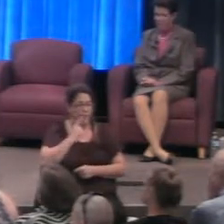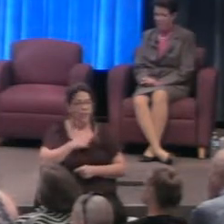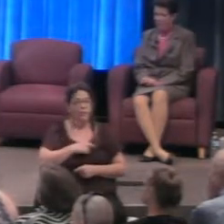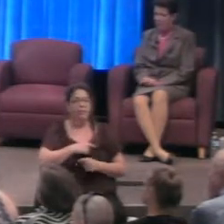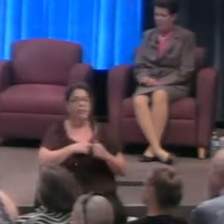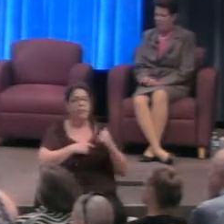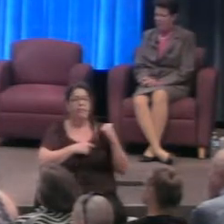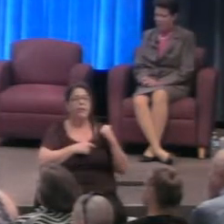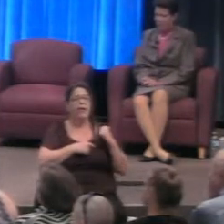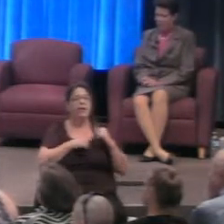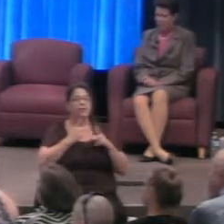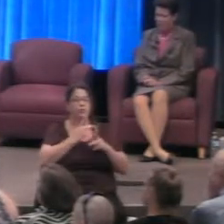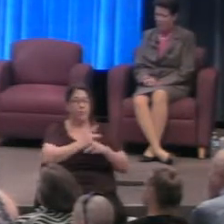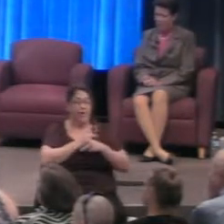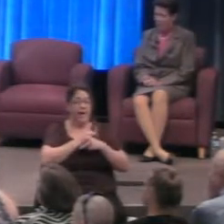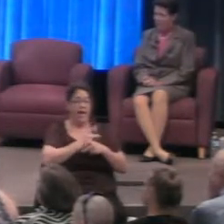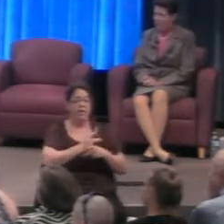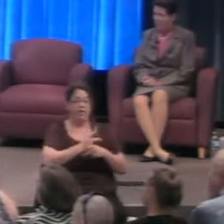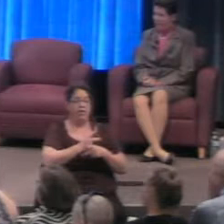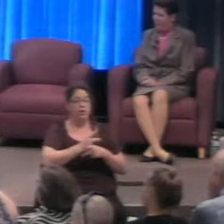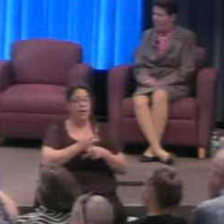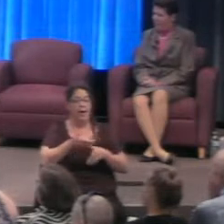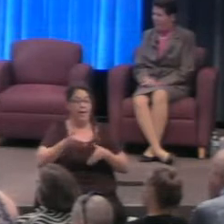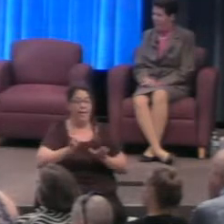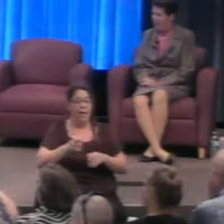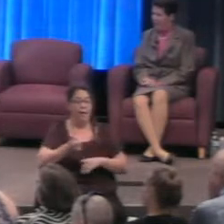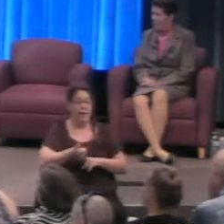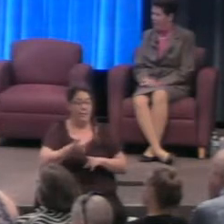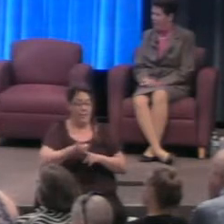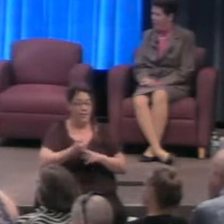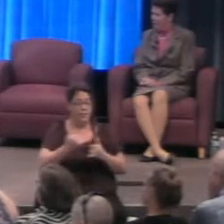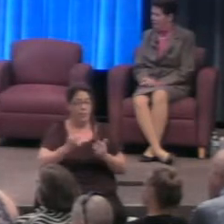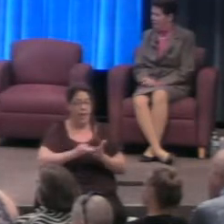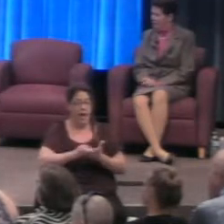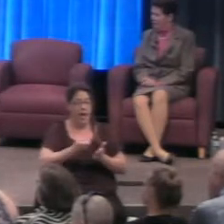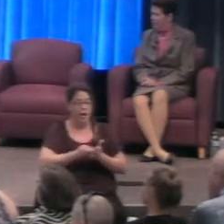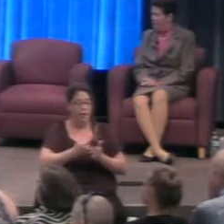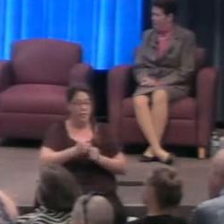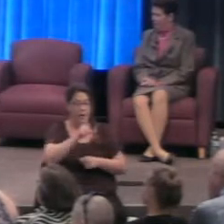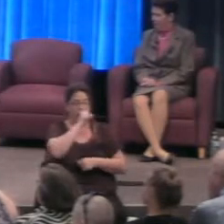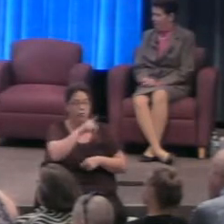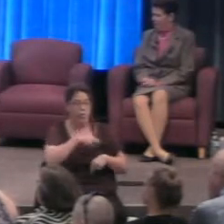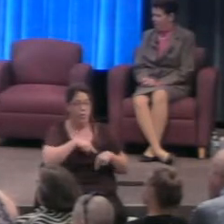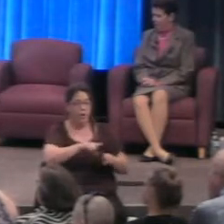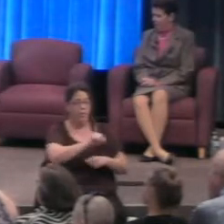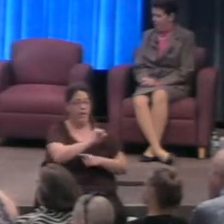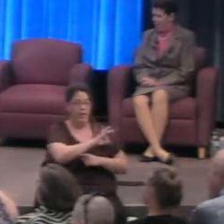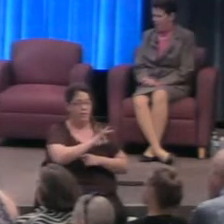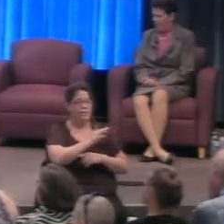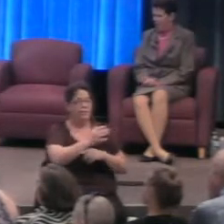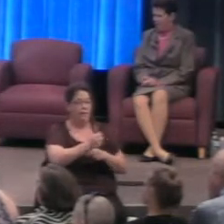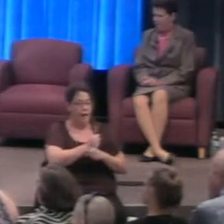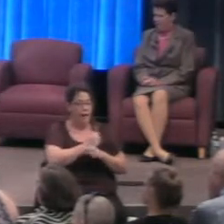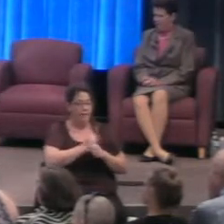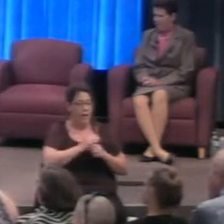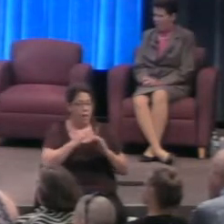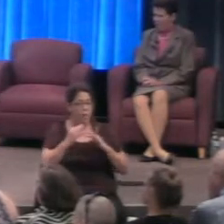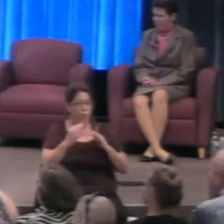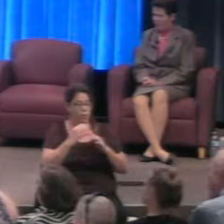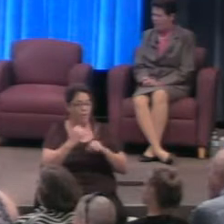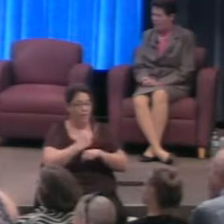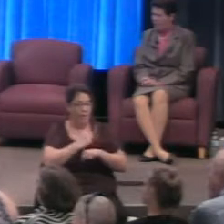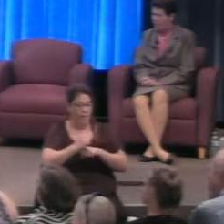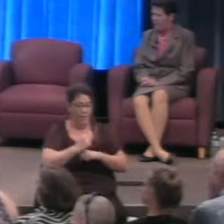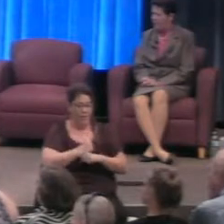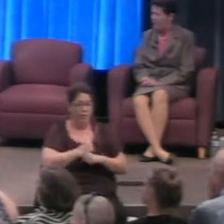his supervisor was to allow him to play hockey while making sure the Air Force got good work out of him. Janet trained the